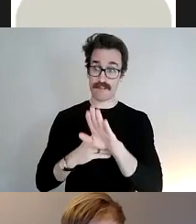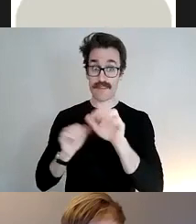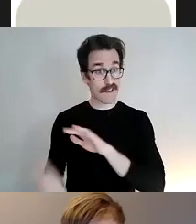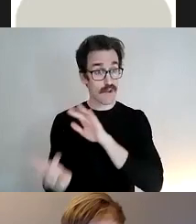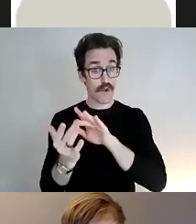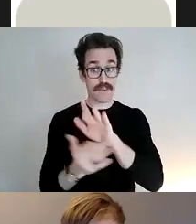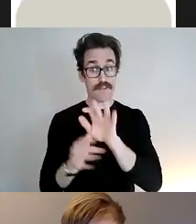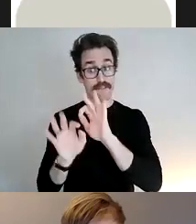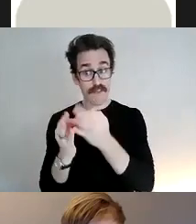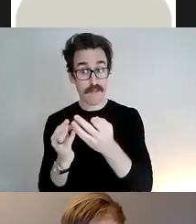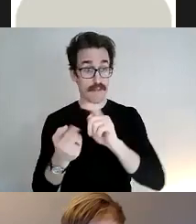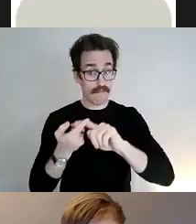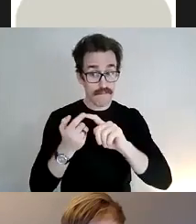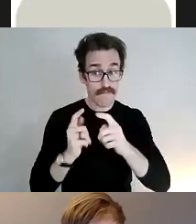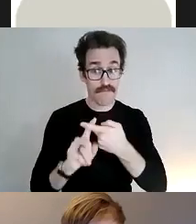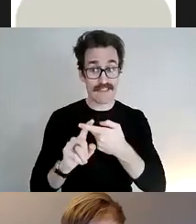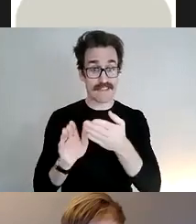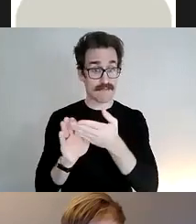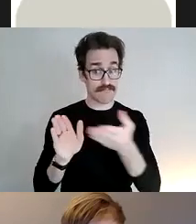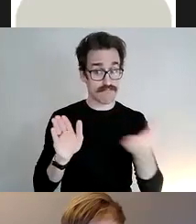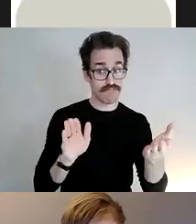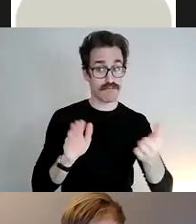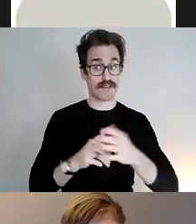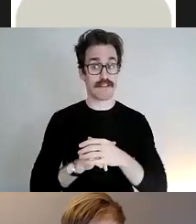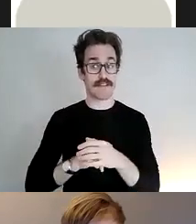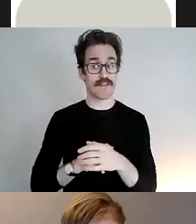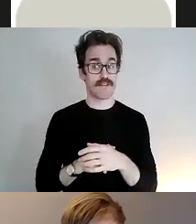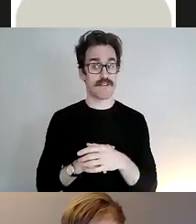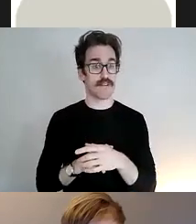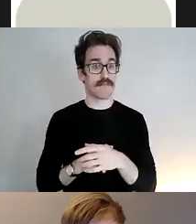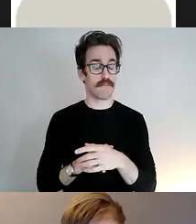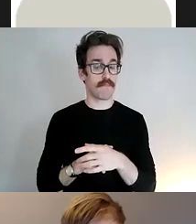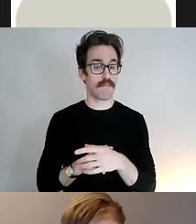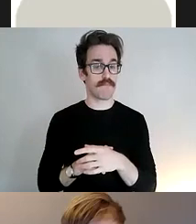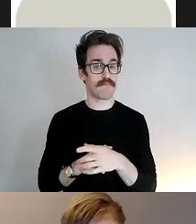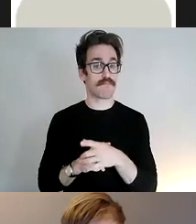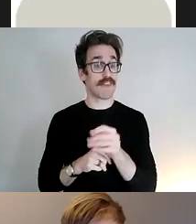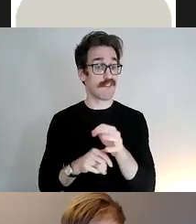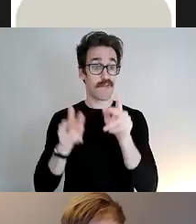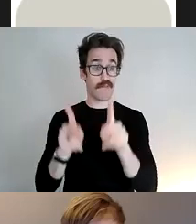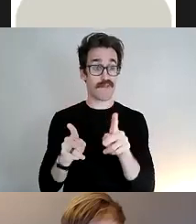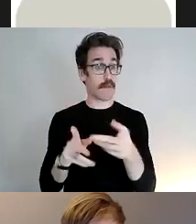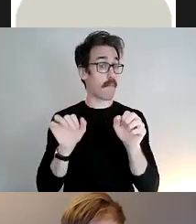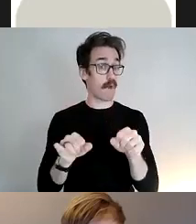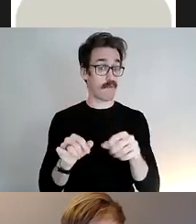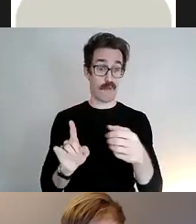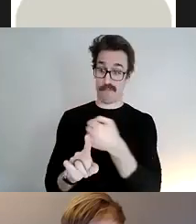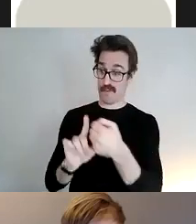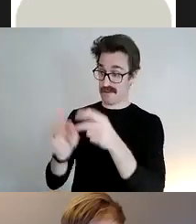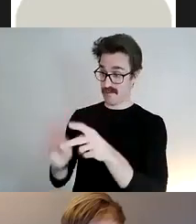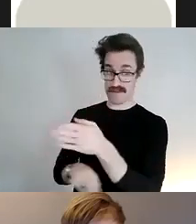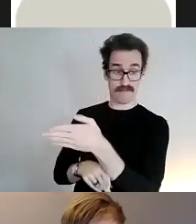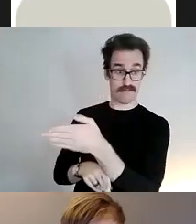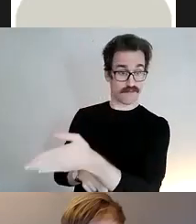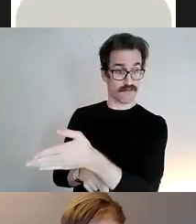neighbors, care providers, medical staff, banks, the alleged abuser, the person who may be taking advantage of the person or